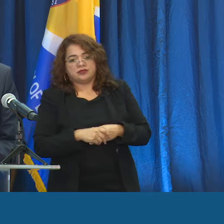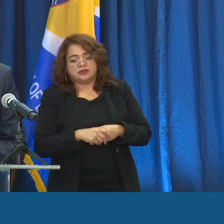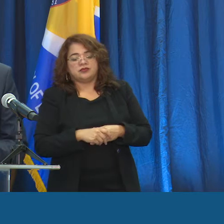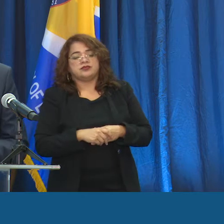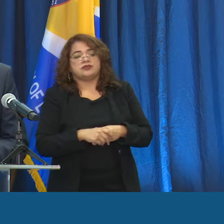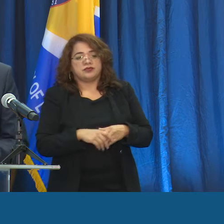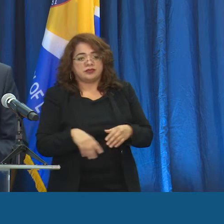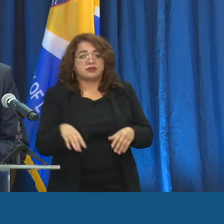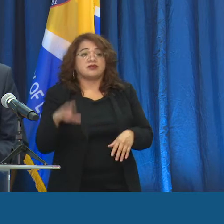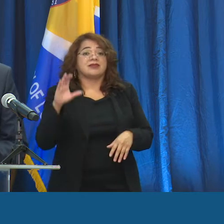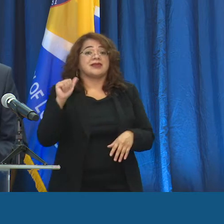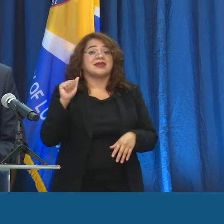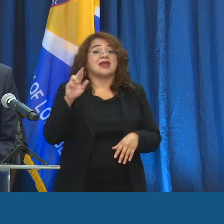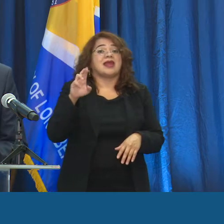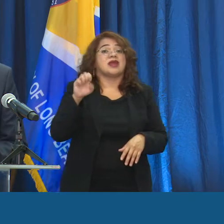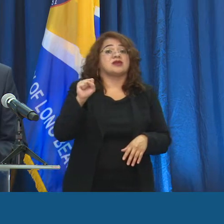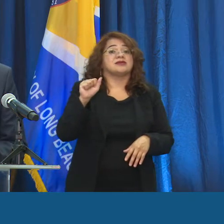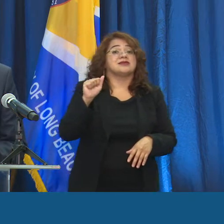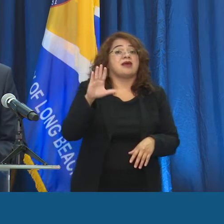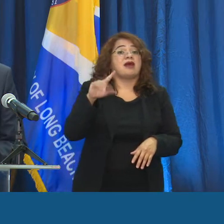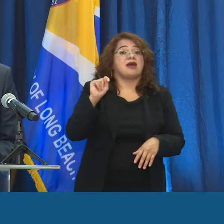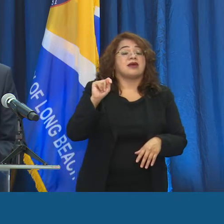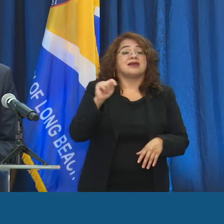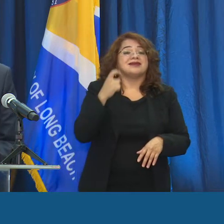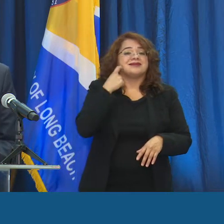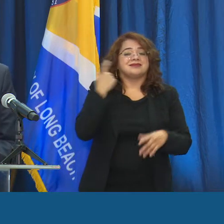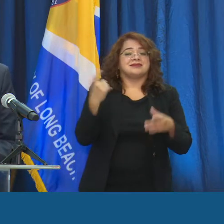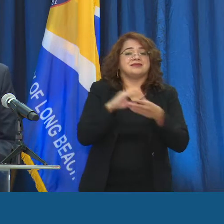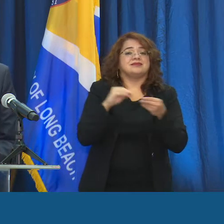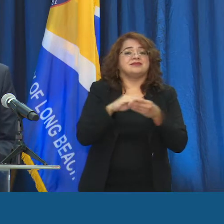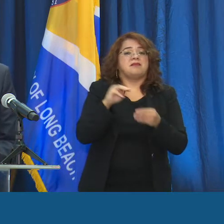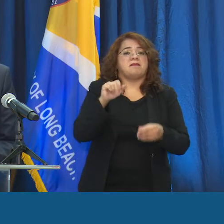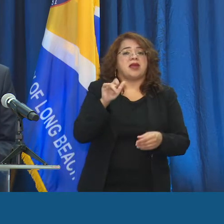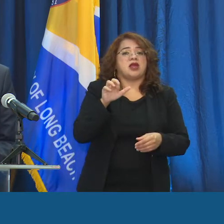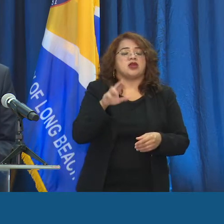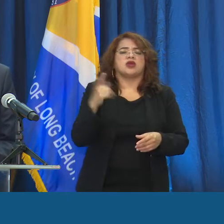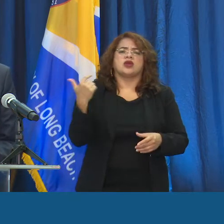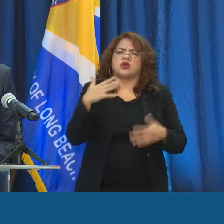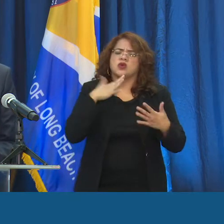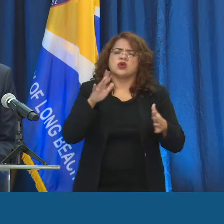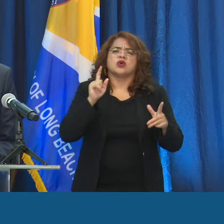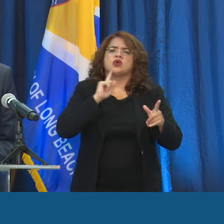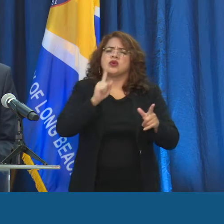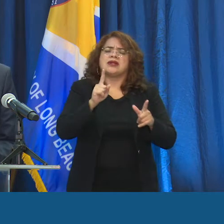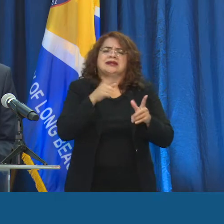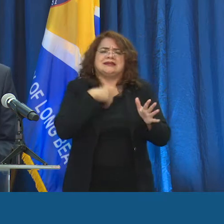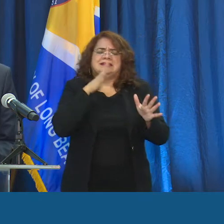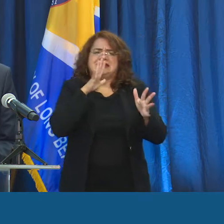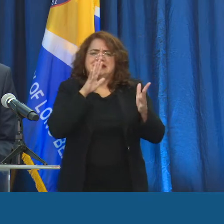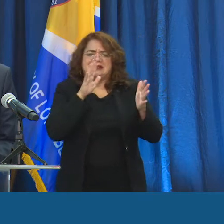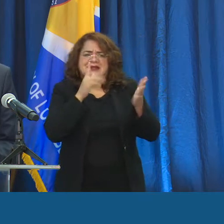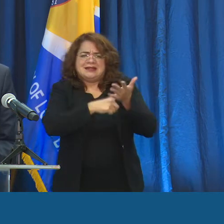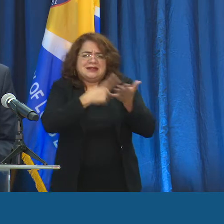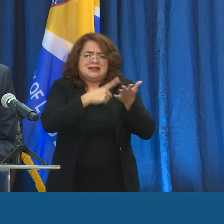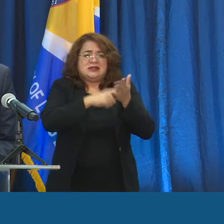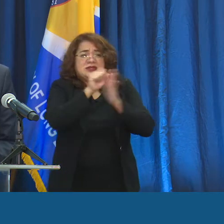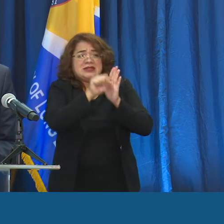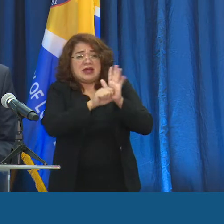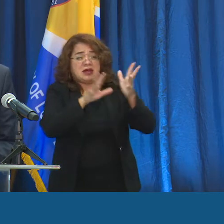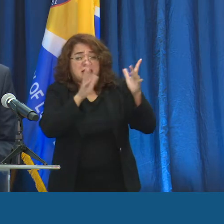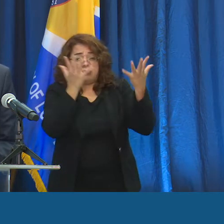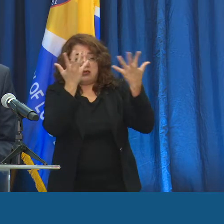also the CARES Act, the money that the mayor mentioned that he really was instrumental in getting from the state. Community support